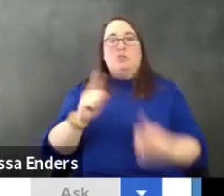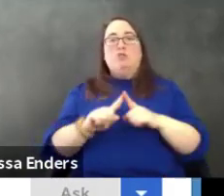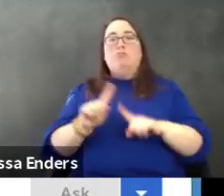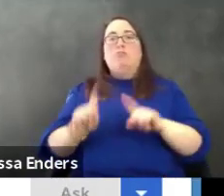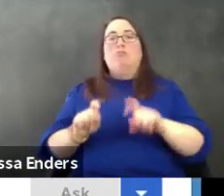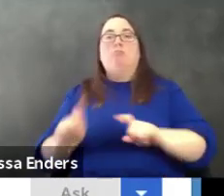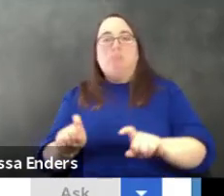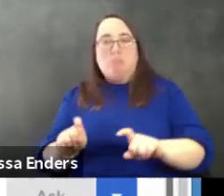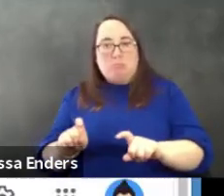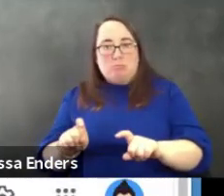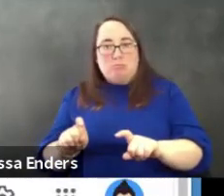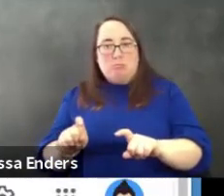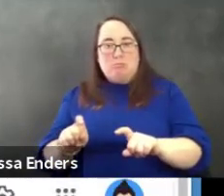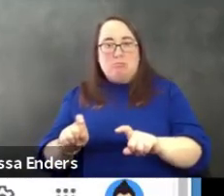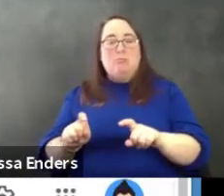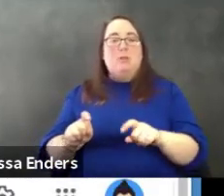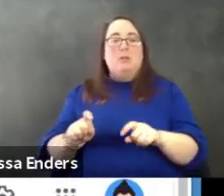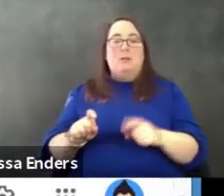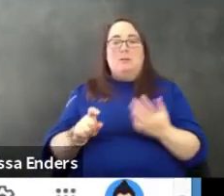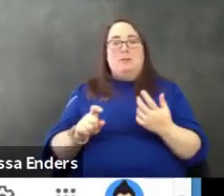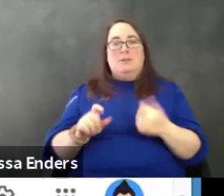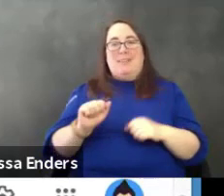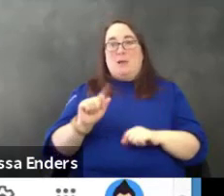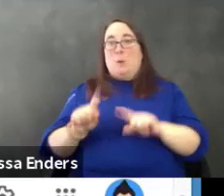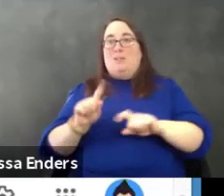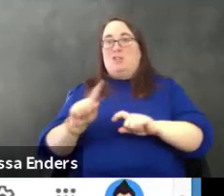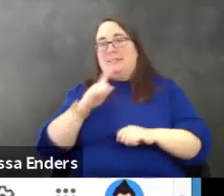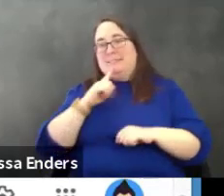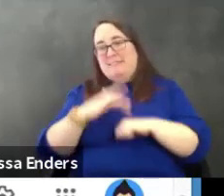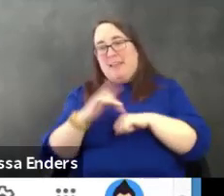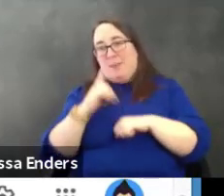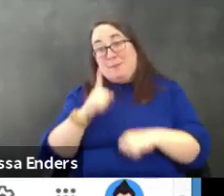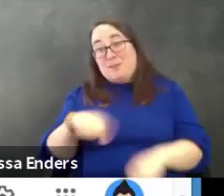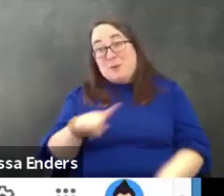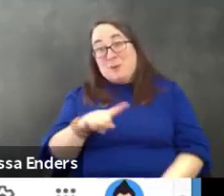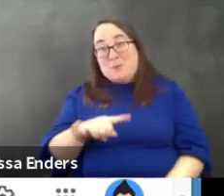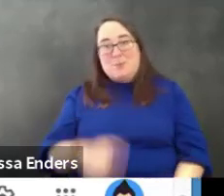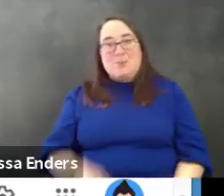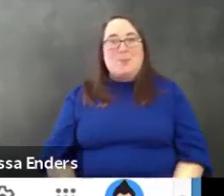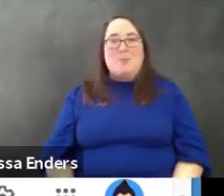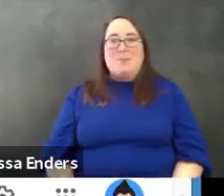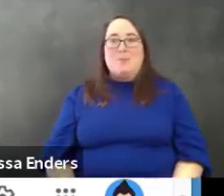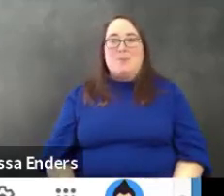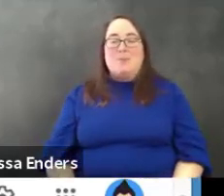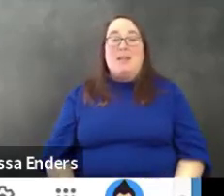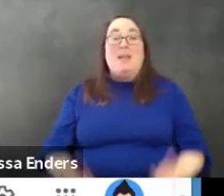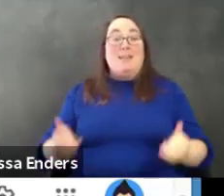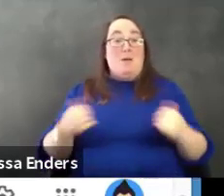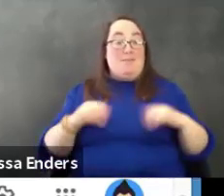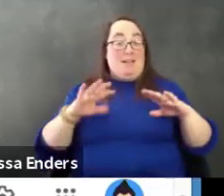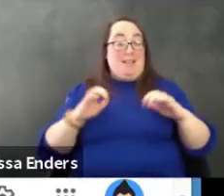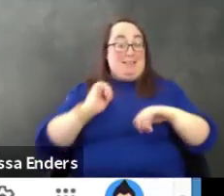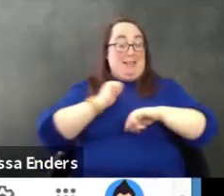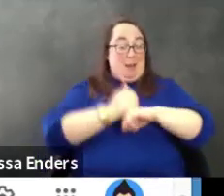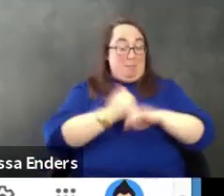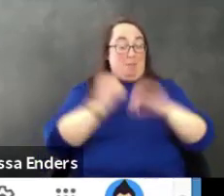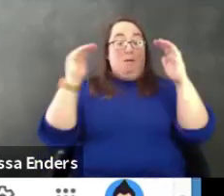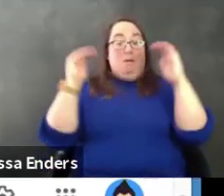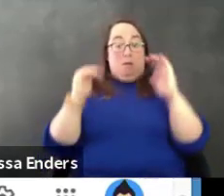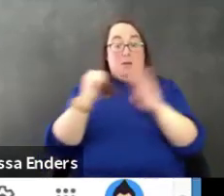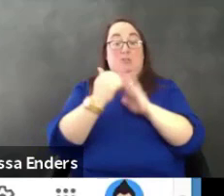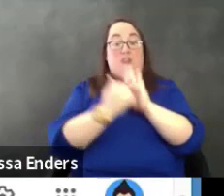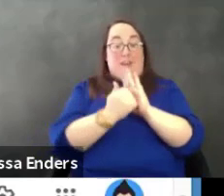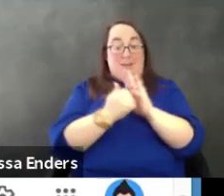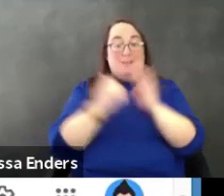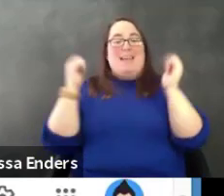audience. So there's that question feature that's available. So now that I've got my class set up and I've got my agenda, I've got some assignments I